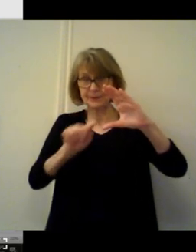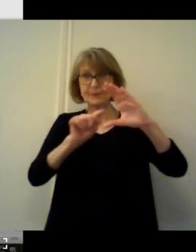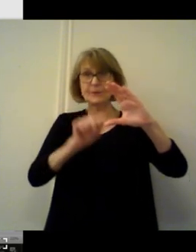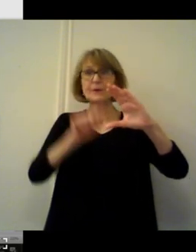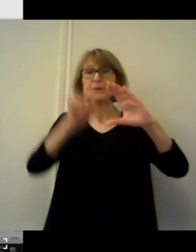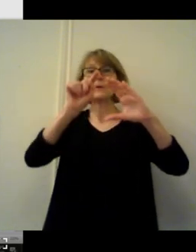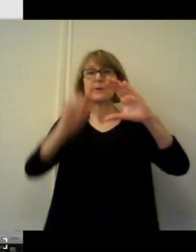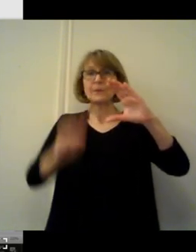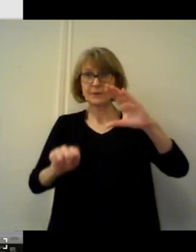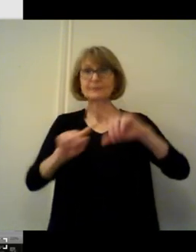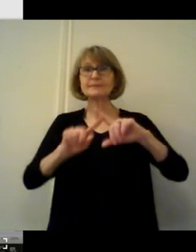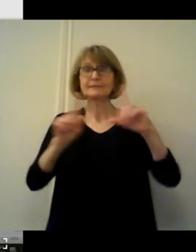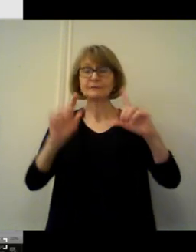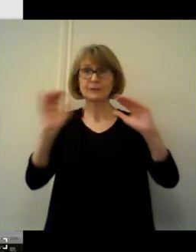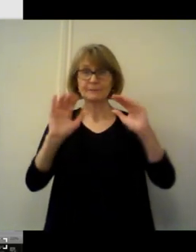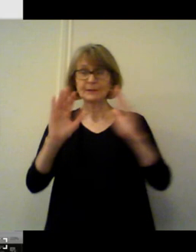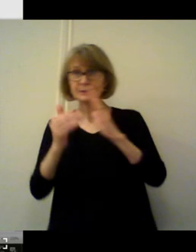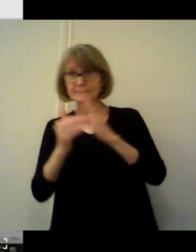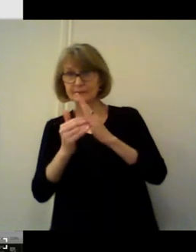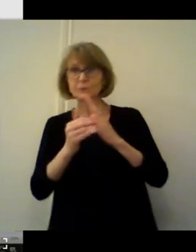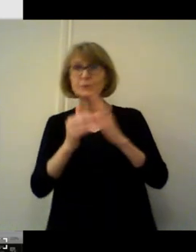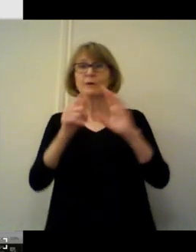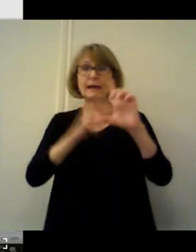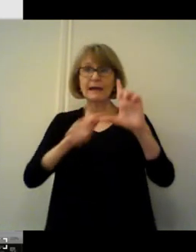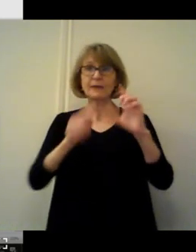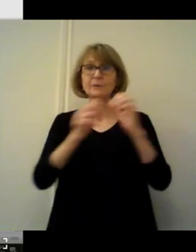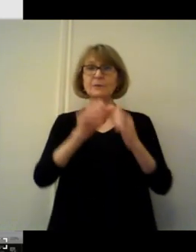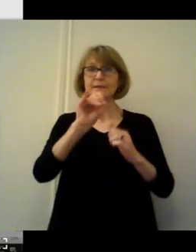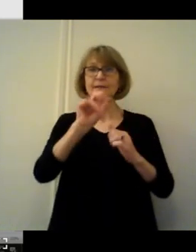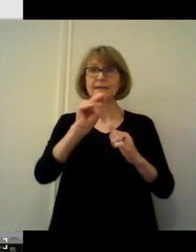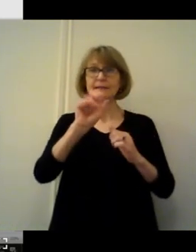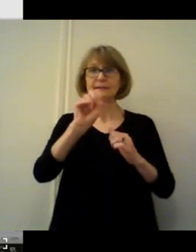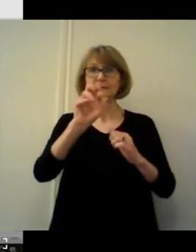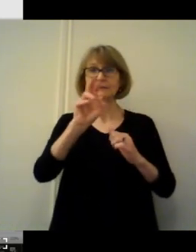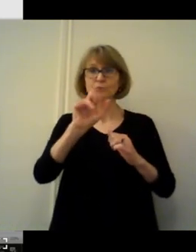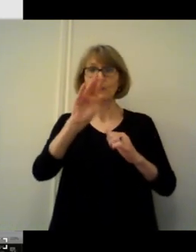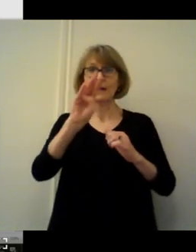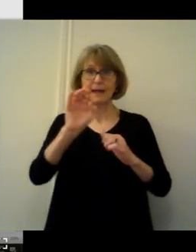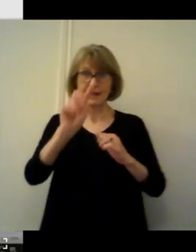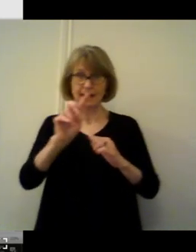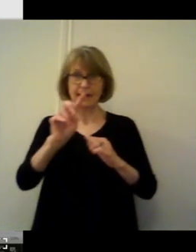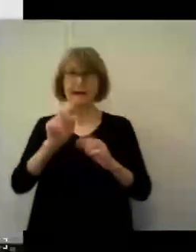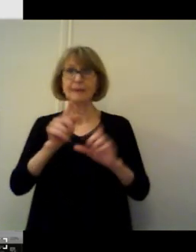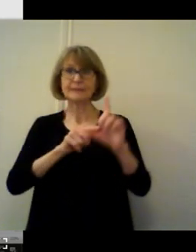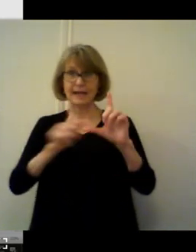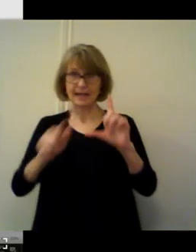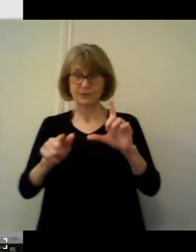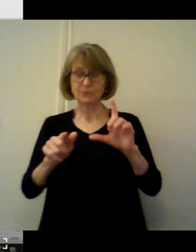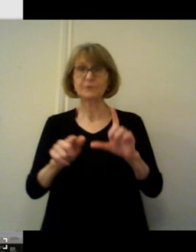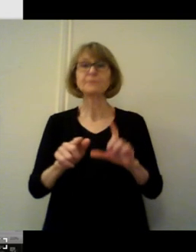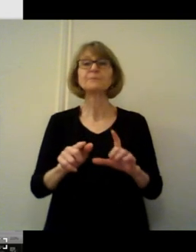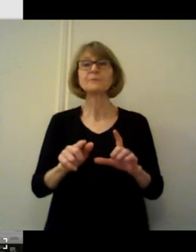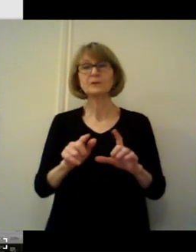entire circle. So if it's in the middle, it's equal. If it goes through the entire circle, the inscribed angle, it is half. Half of